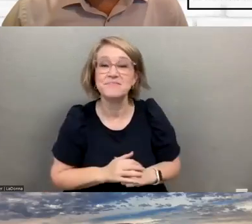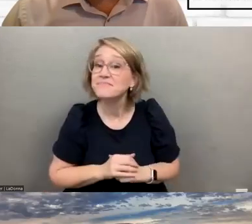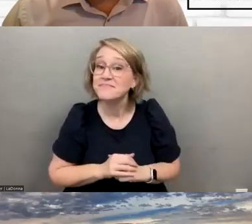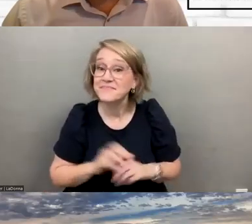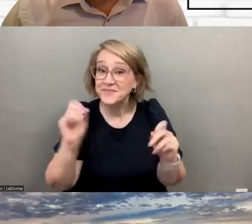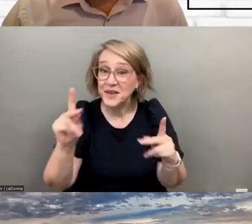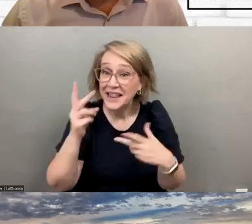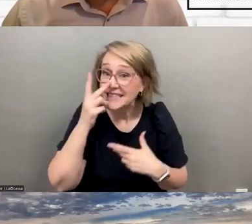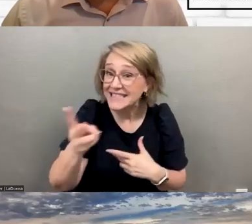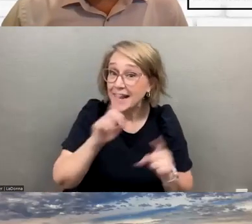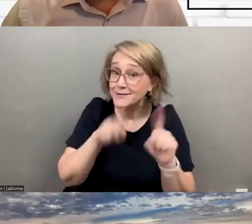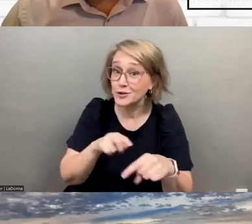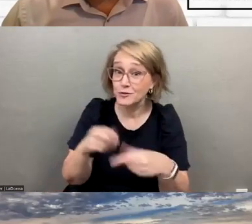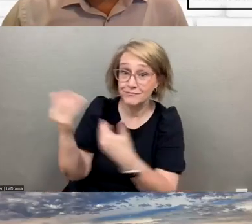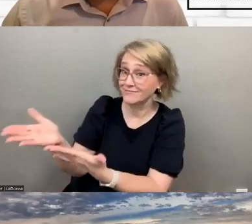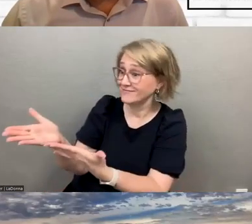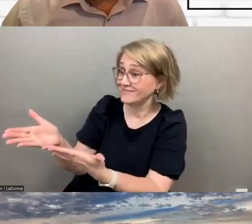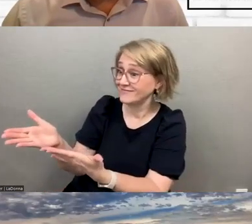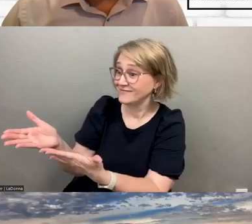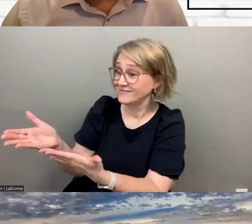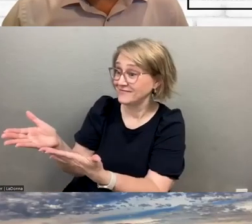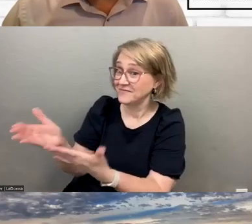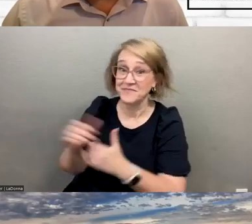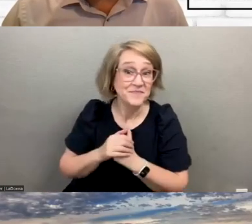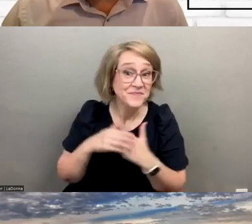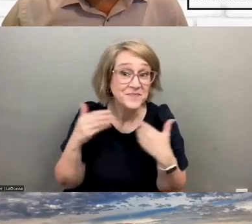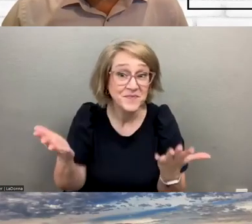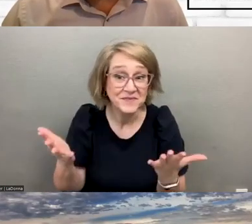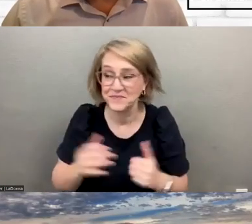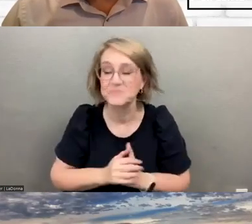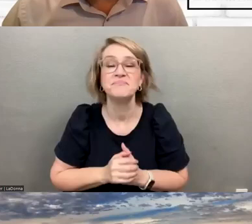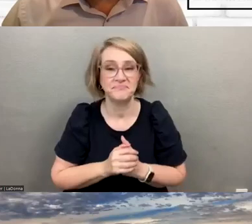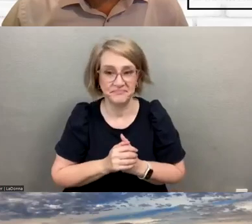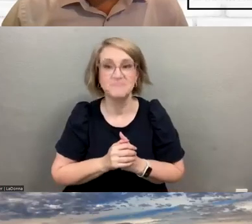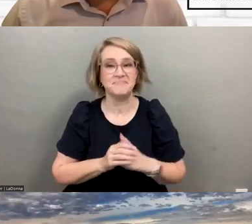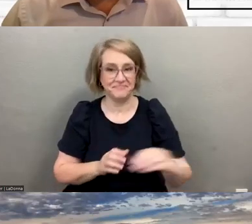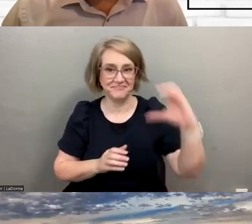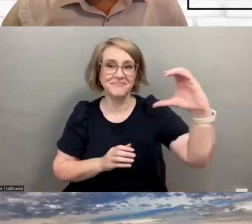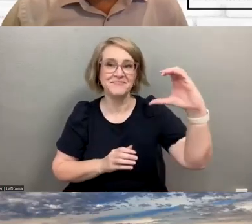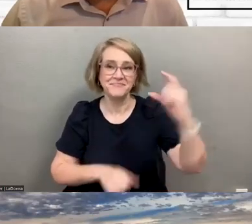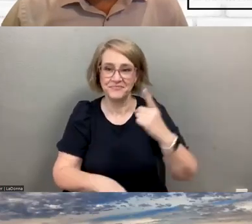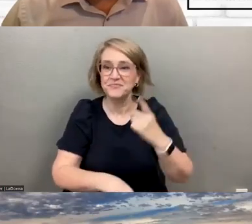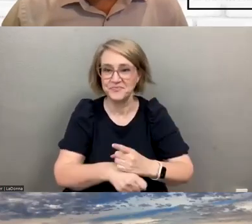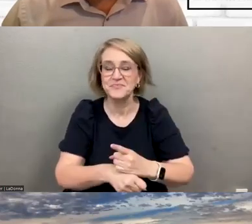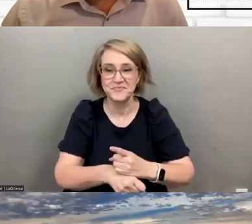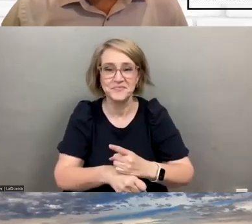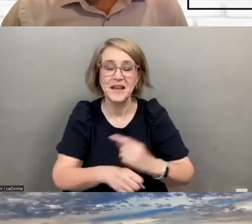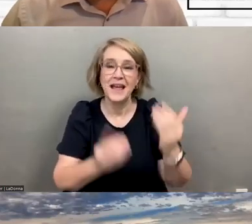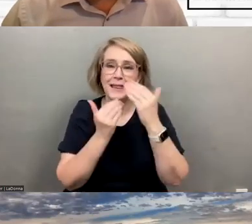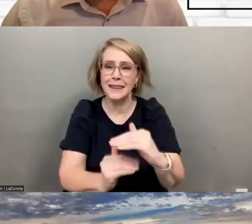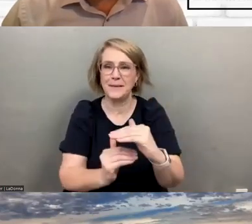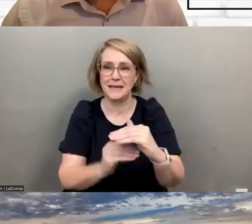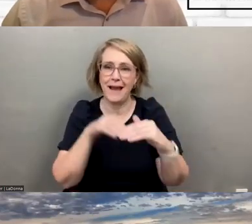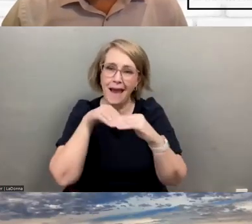go ahead and expose the answer. And the answer to it is exactly that. Limited